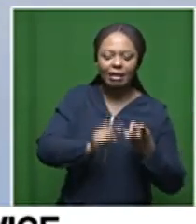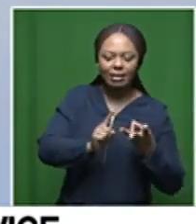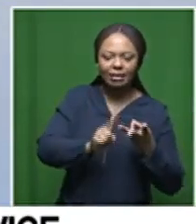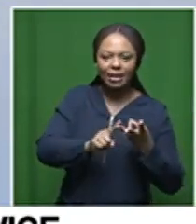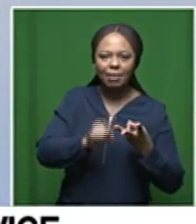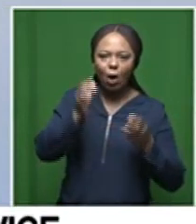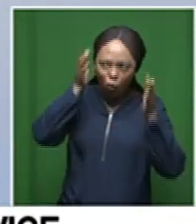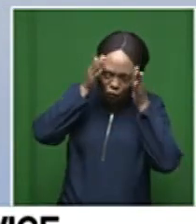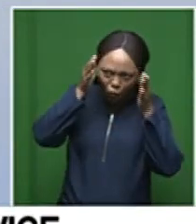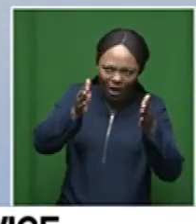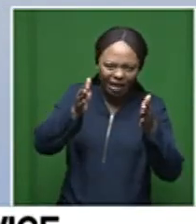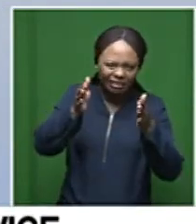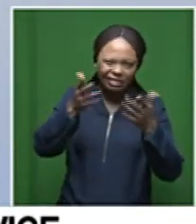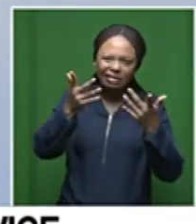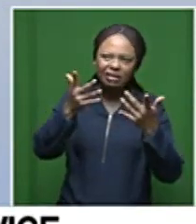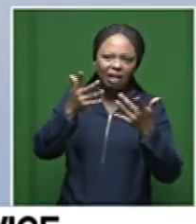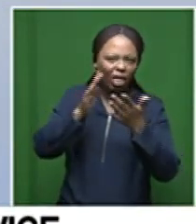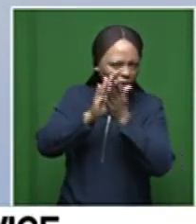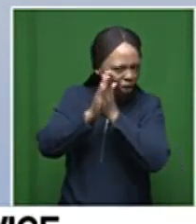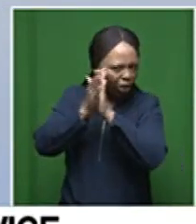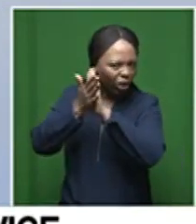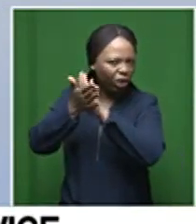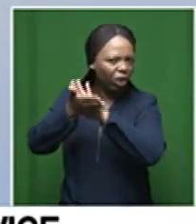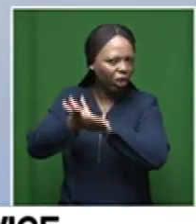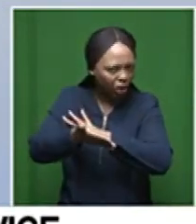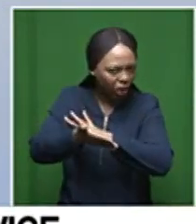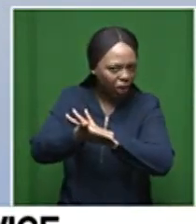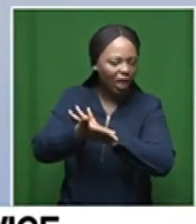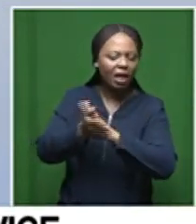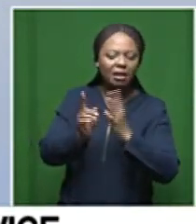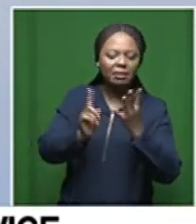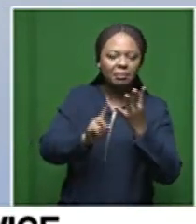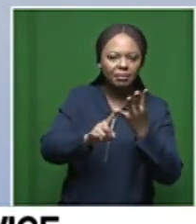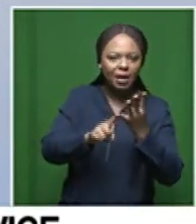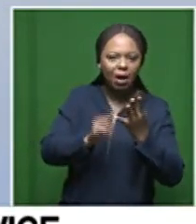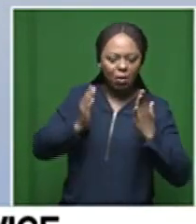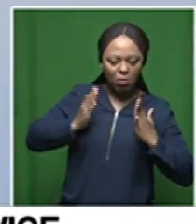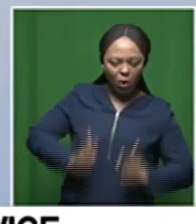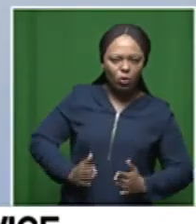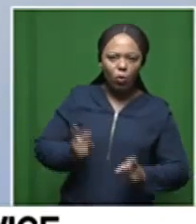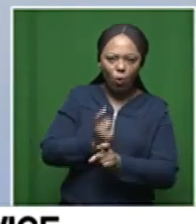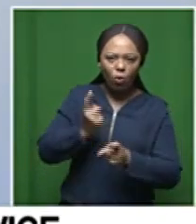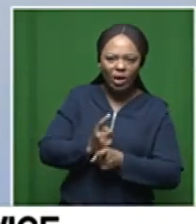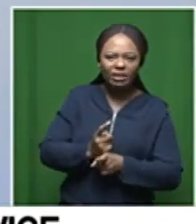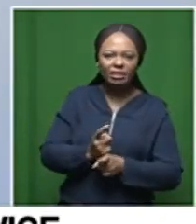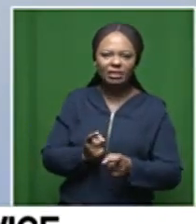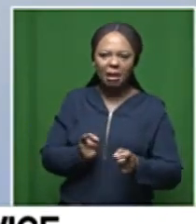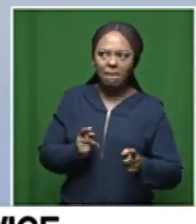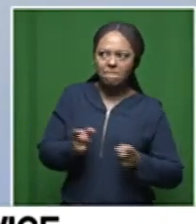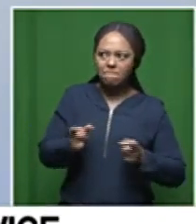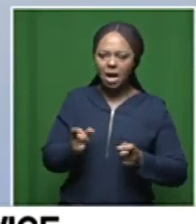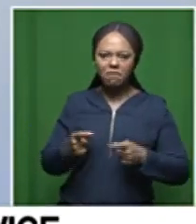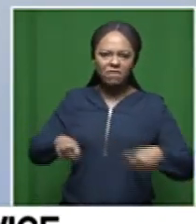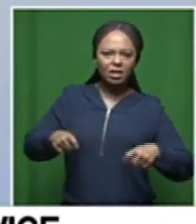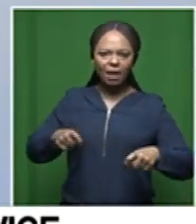concentration, realized poor concentration. It could affect different aspects of their body, their bodily function. And at that